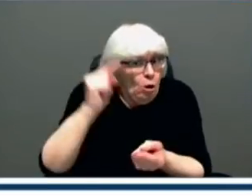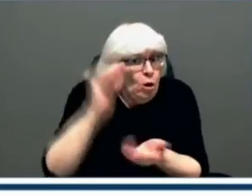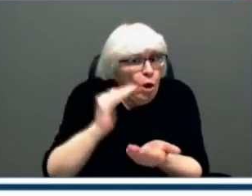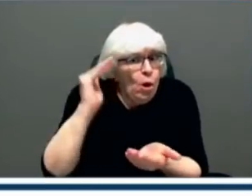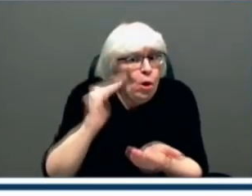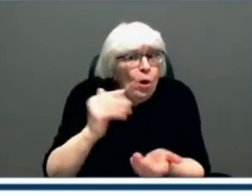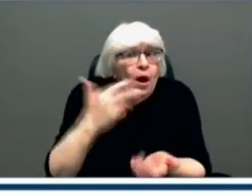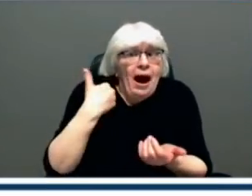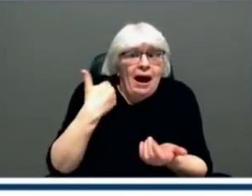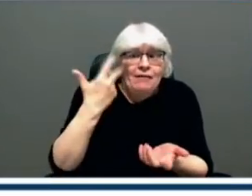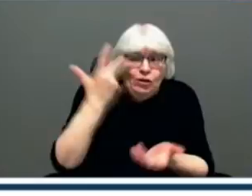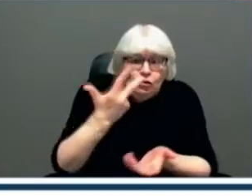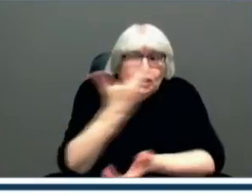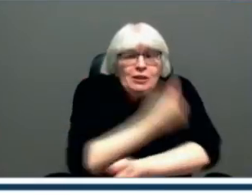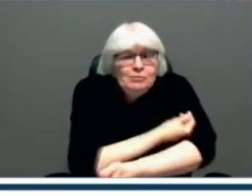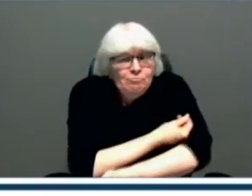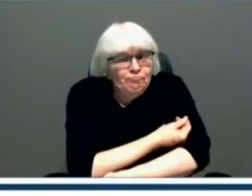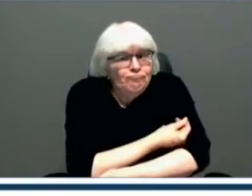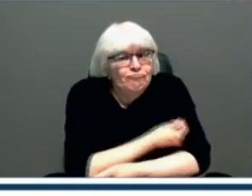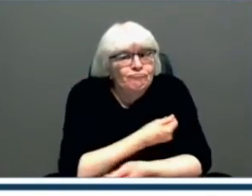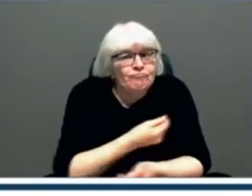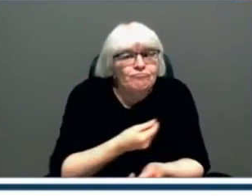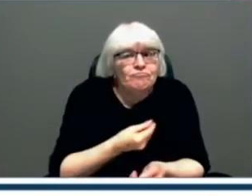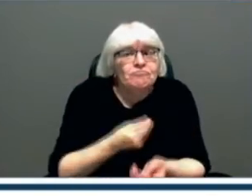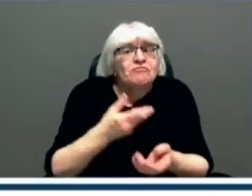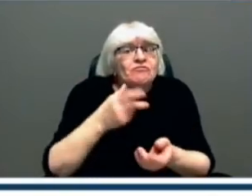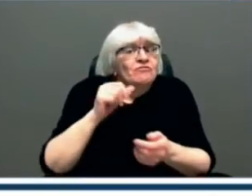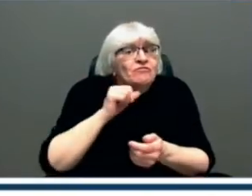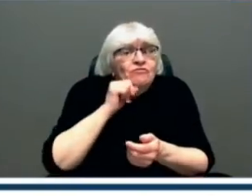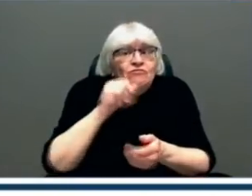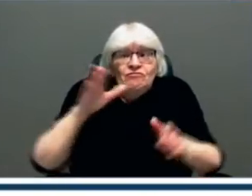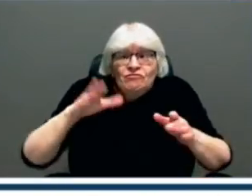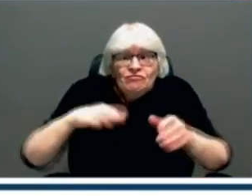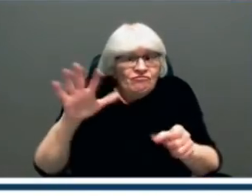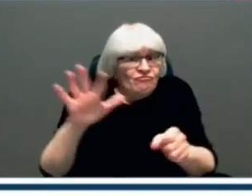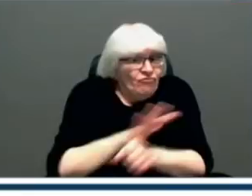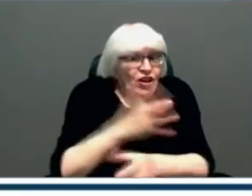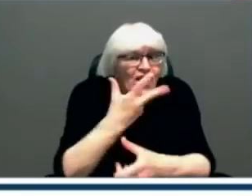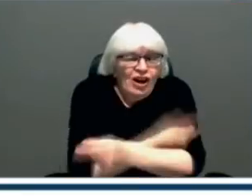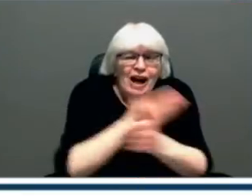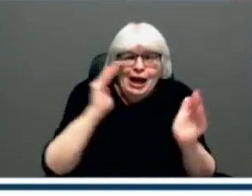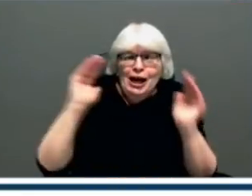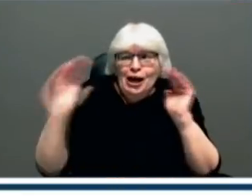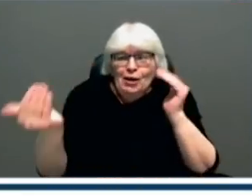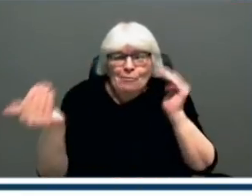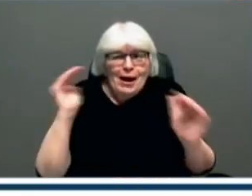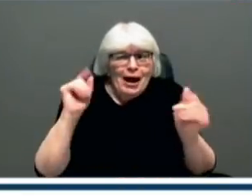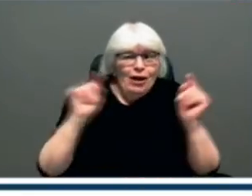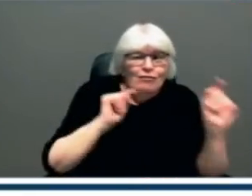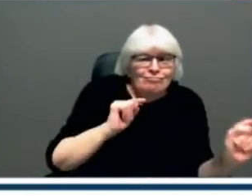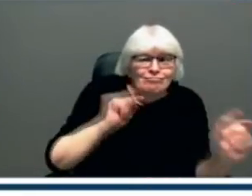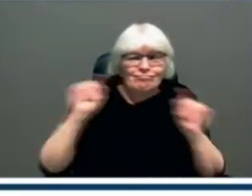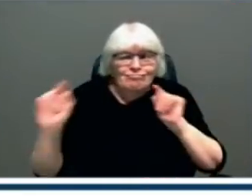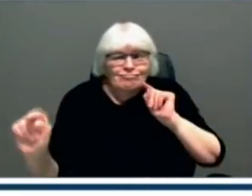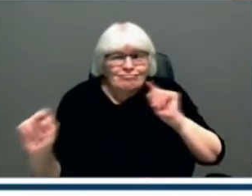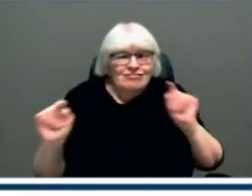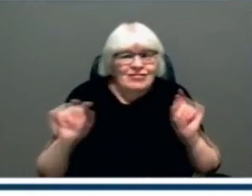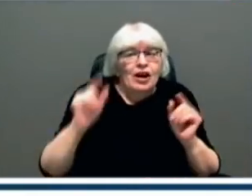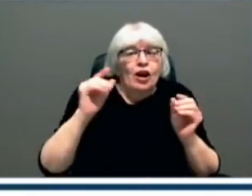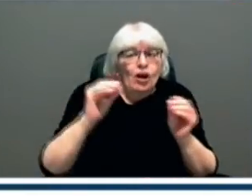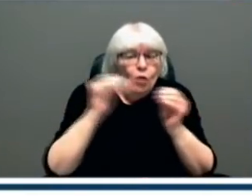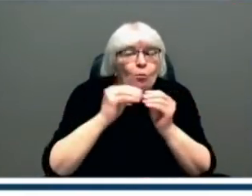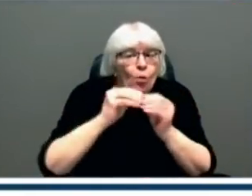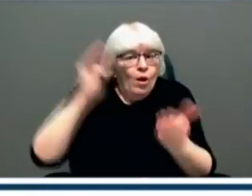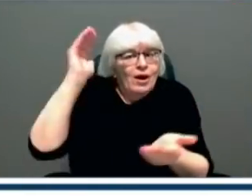either unvaccinated or not fully vaccinated. The risk of dying is even further reduced. It's